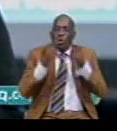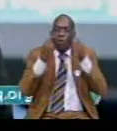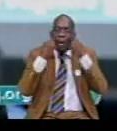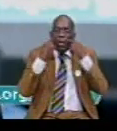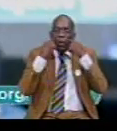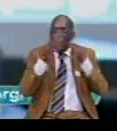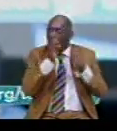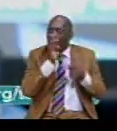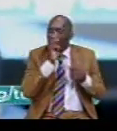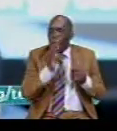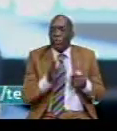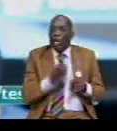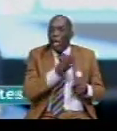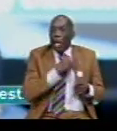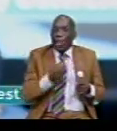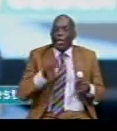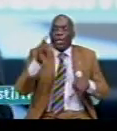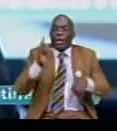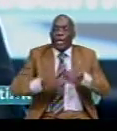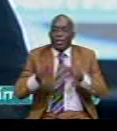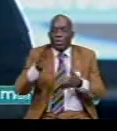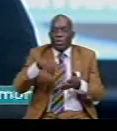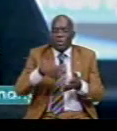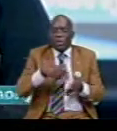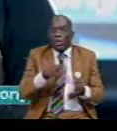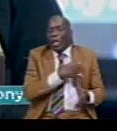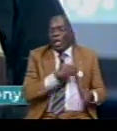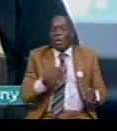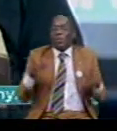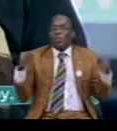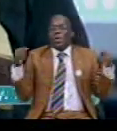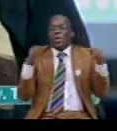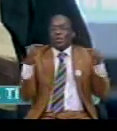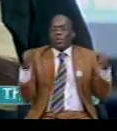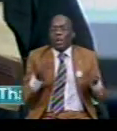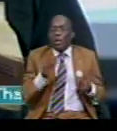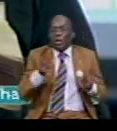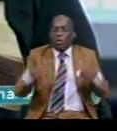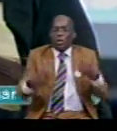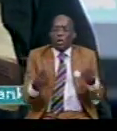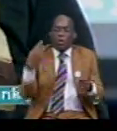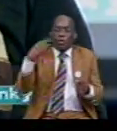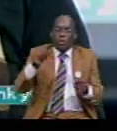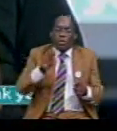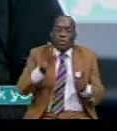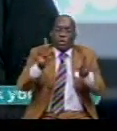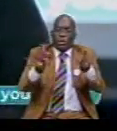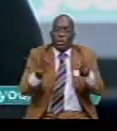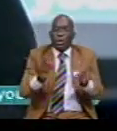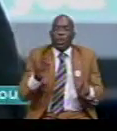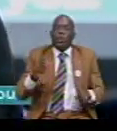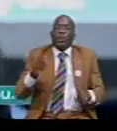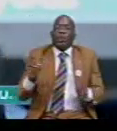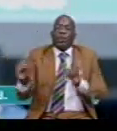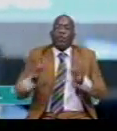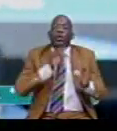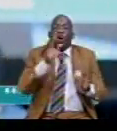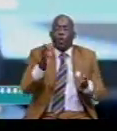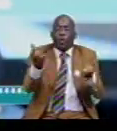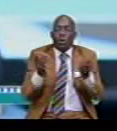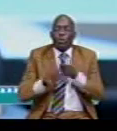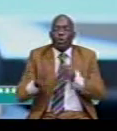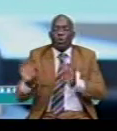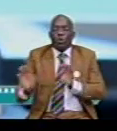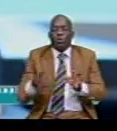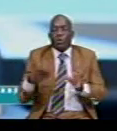ka iwe dada nigba to ya mo lo se test mi o ti fe kokon se test yen pe mi o fe lo